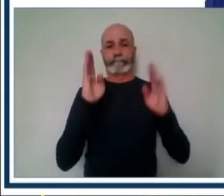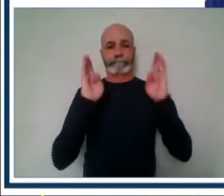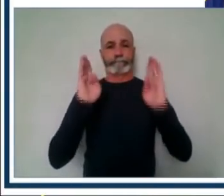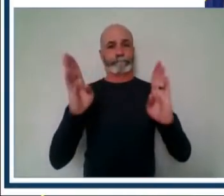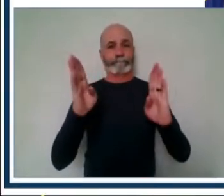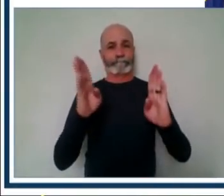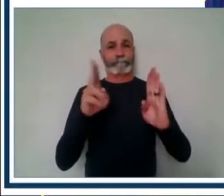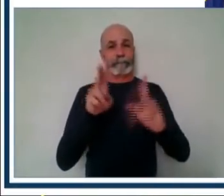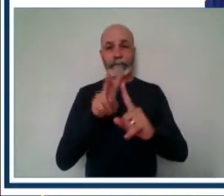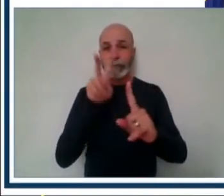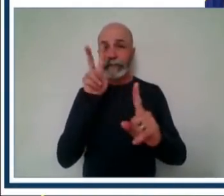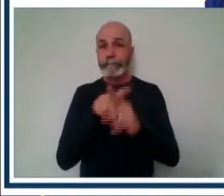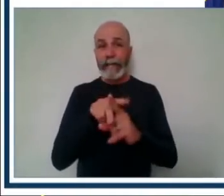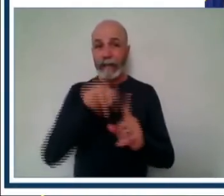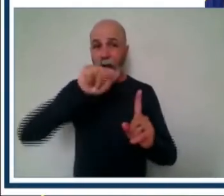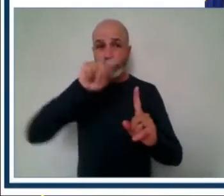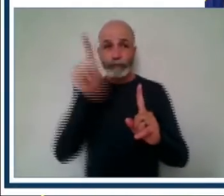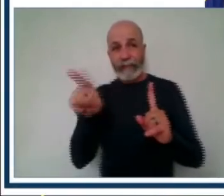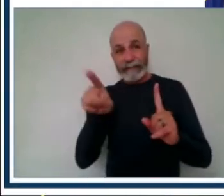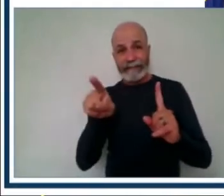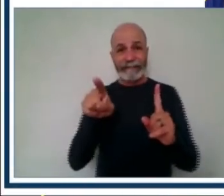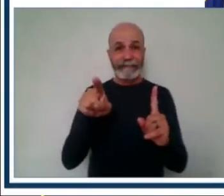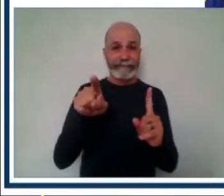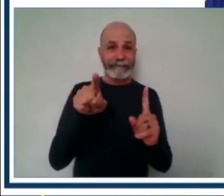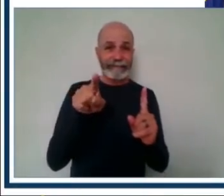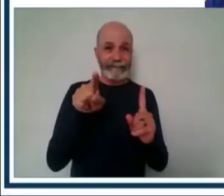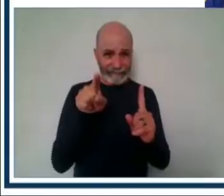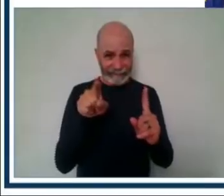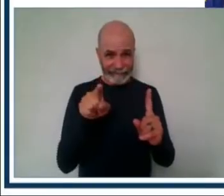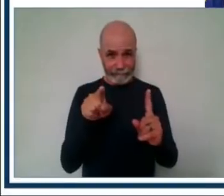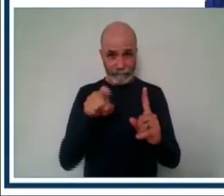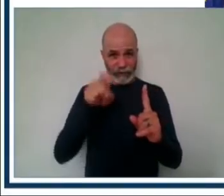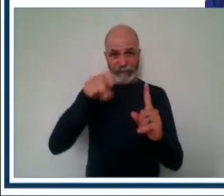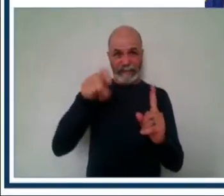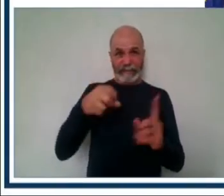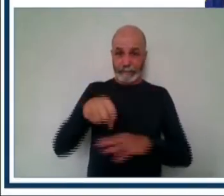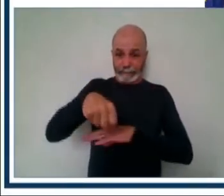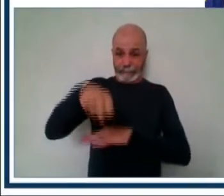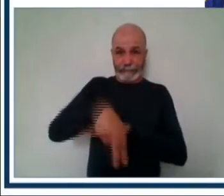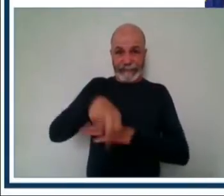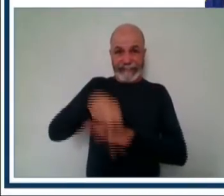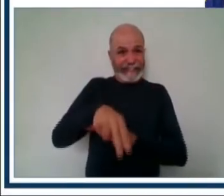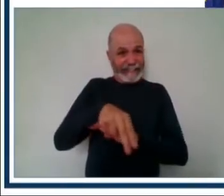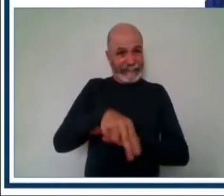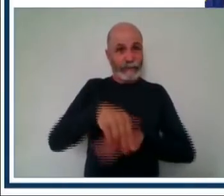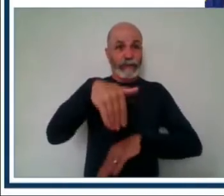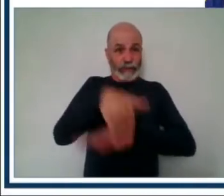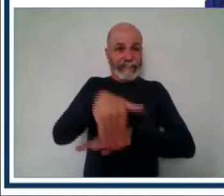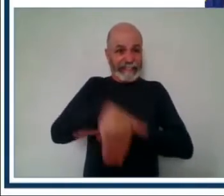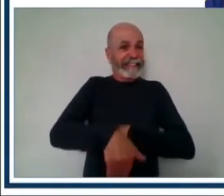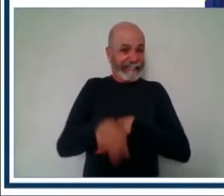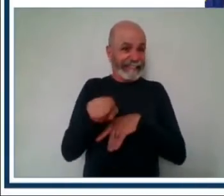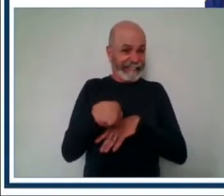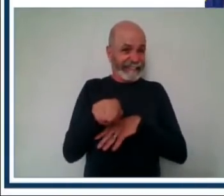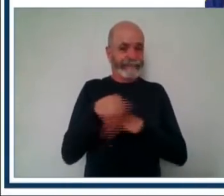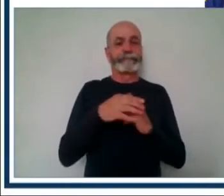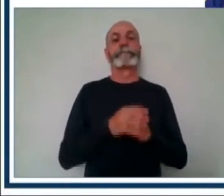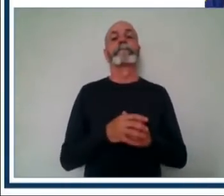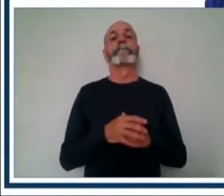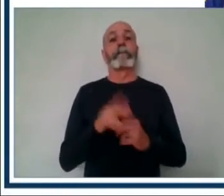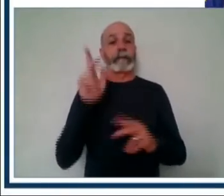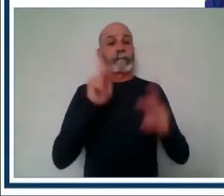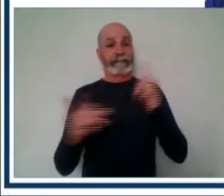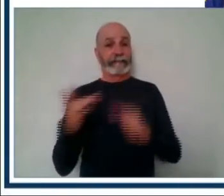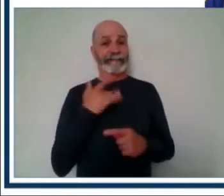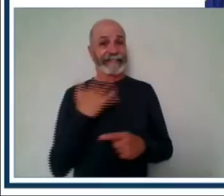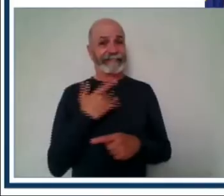people are planning to stay up, to wait for it to open, to book their appointment. And is there concern that the site is going to go down again like